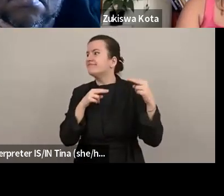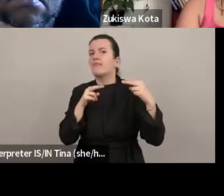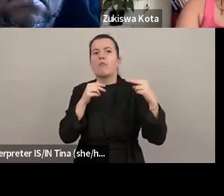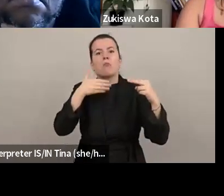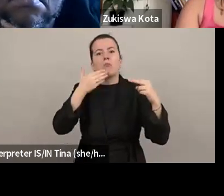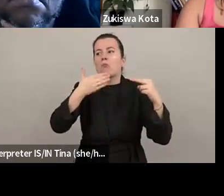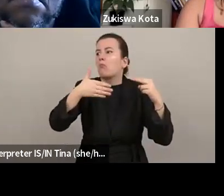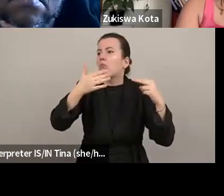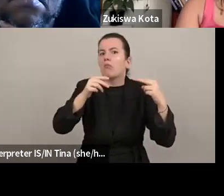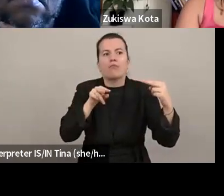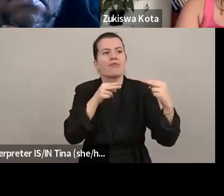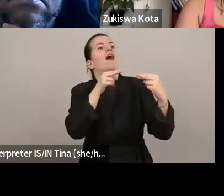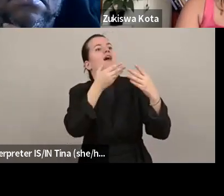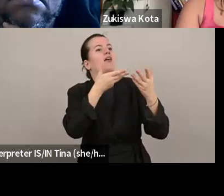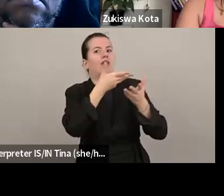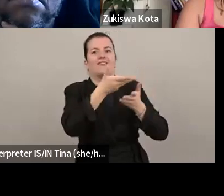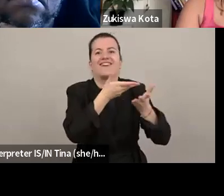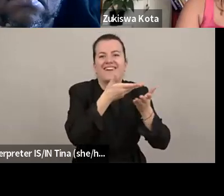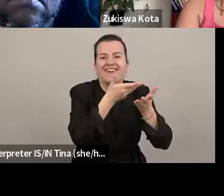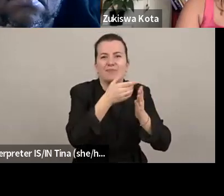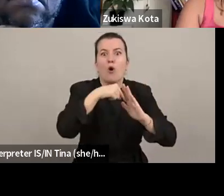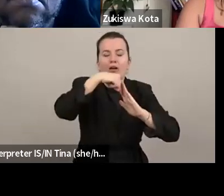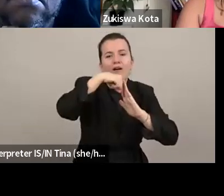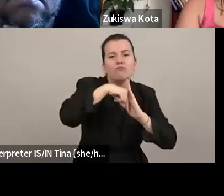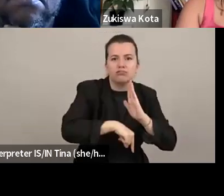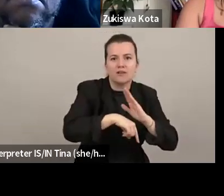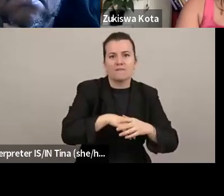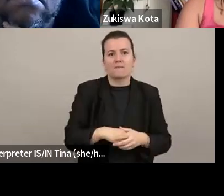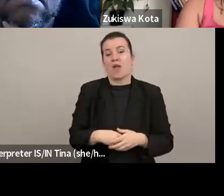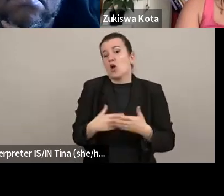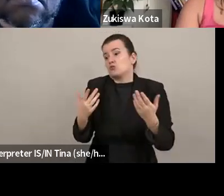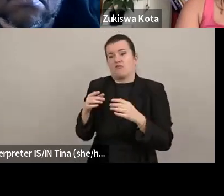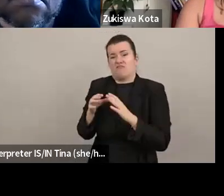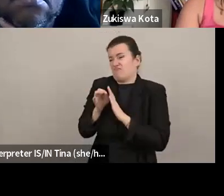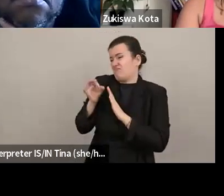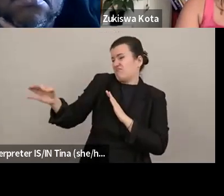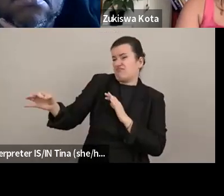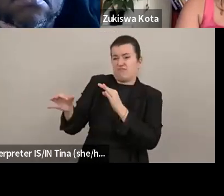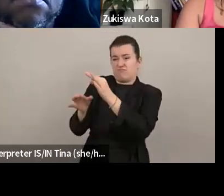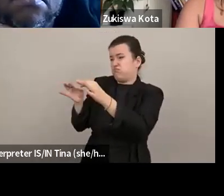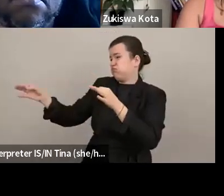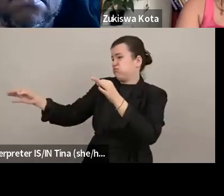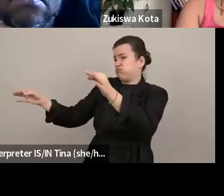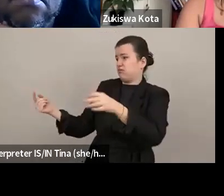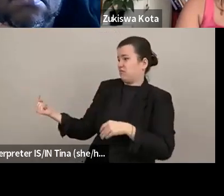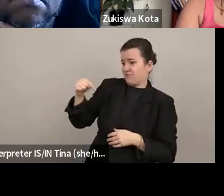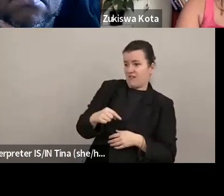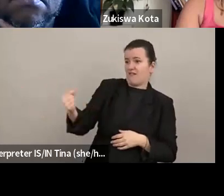this rural country town, and from Berlin, for example, now a friend of mine, he's now a friend of